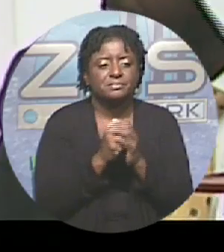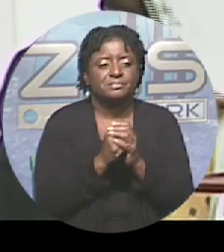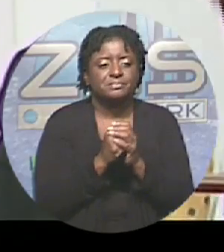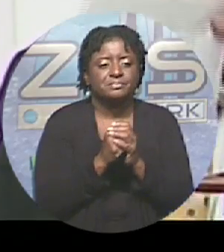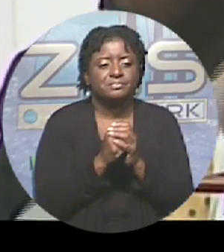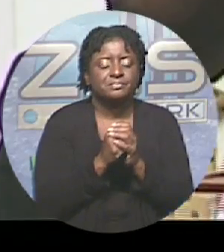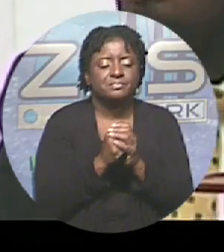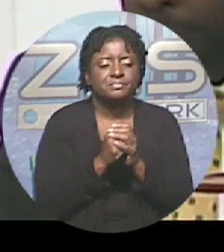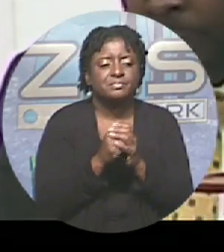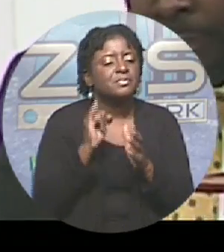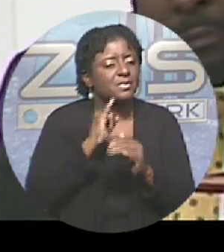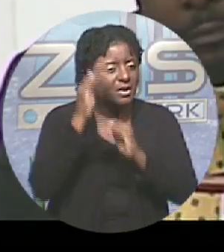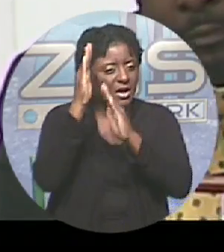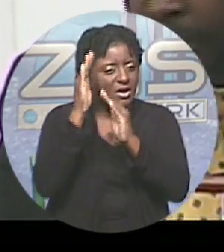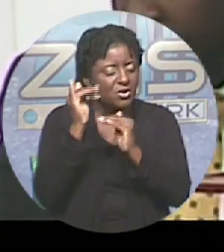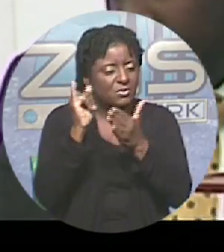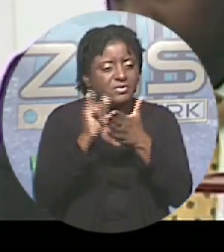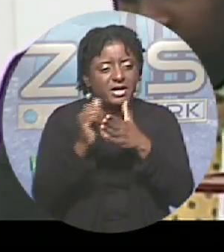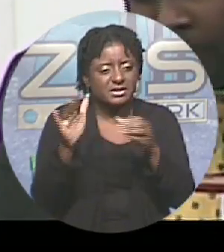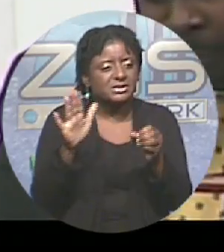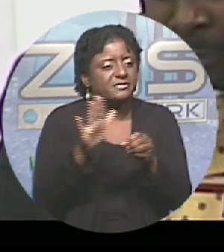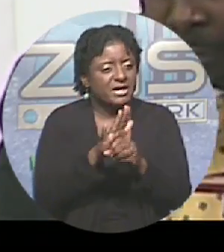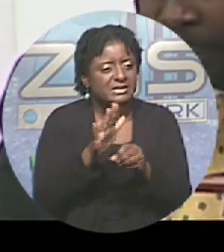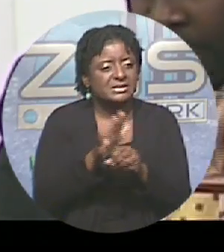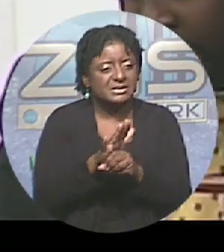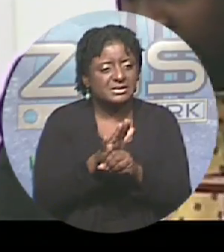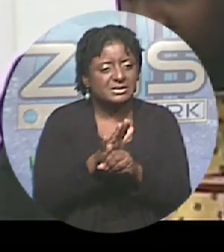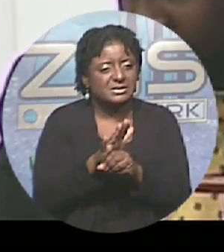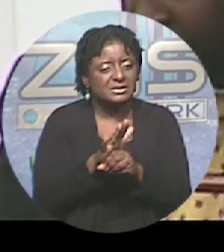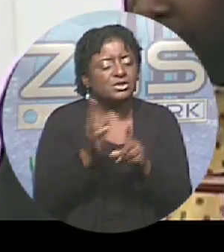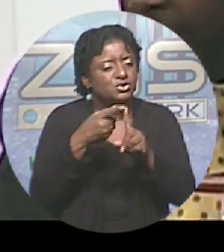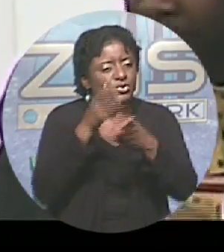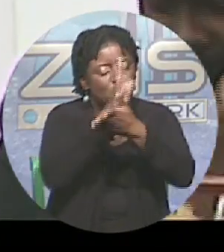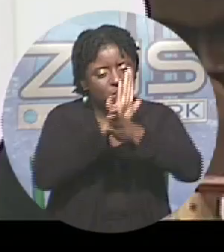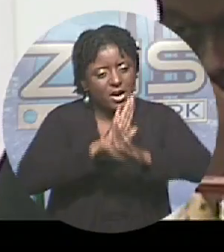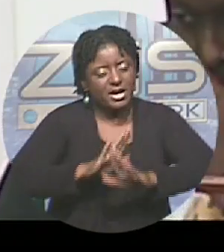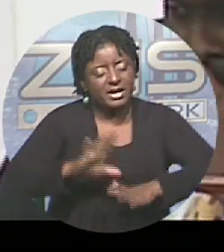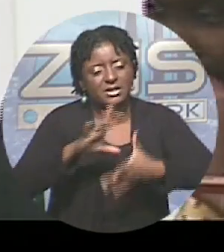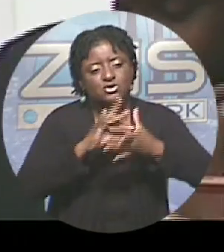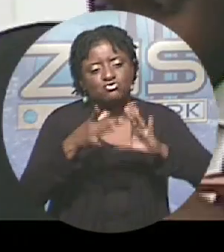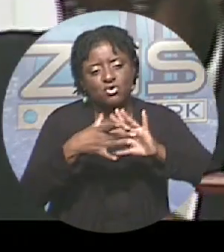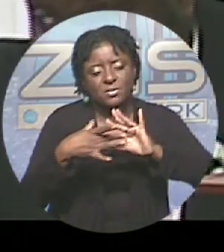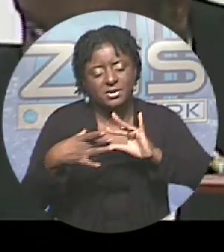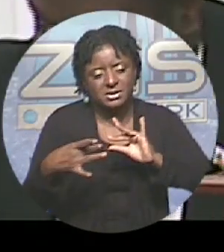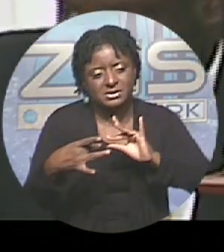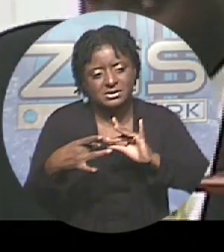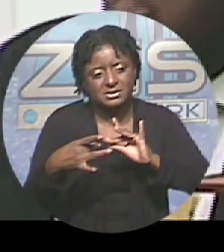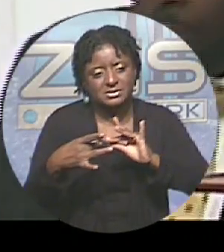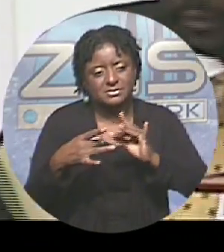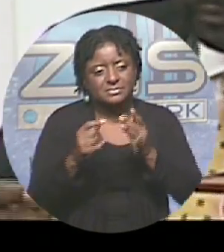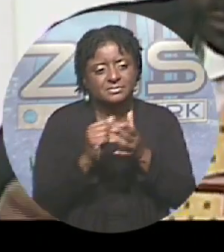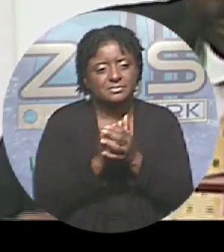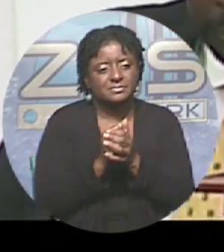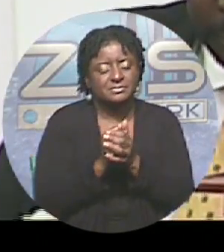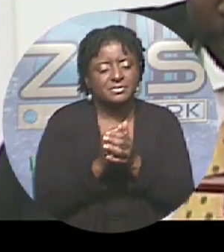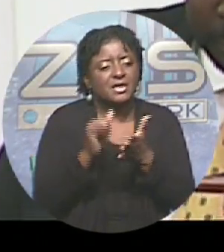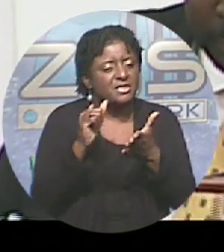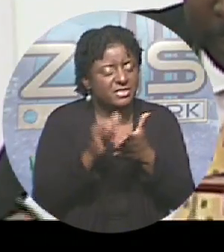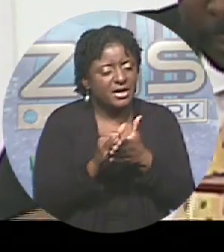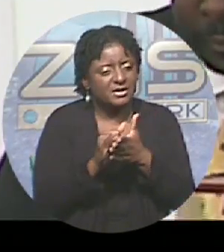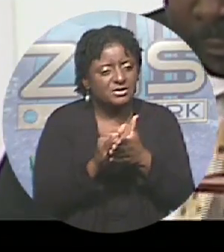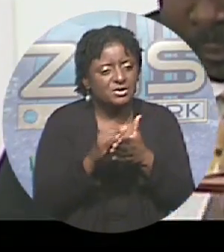And I hope that that suffices to quiet the rumors that have been